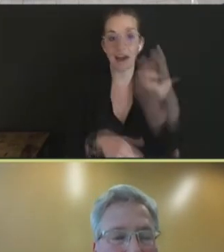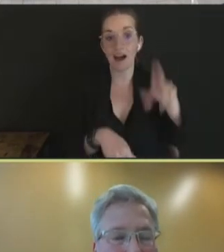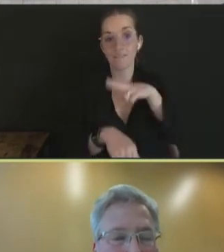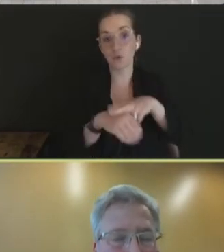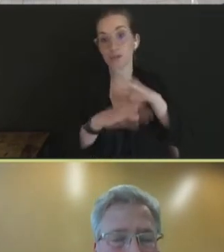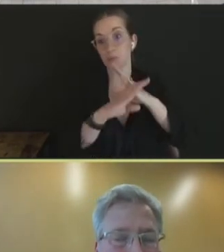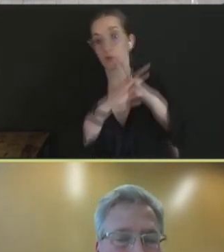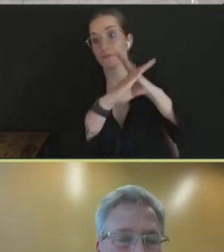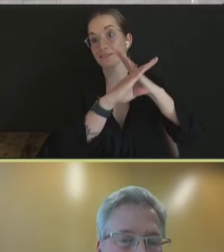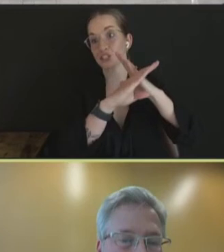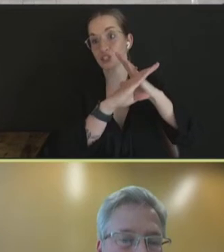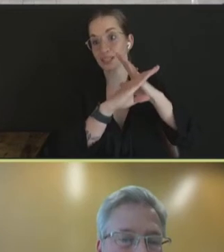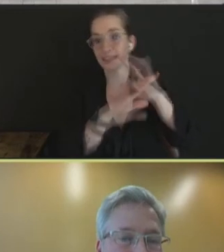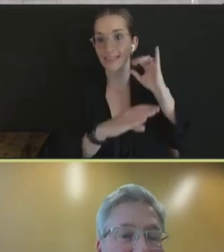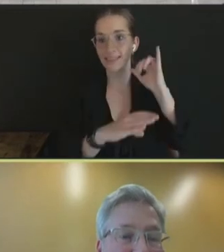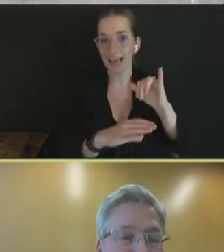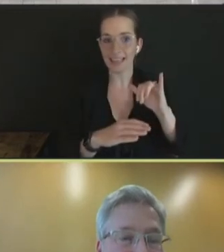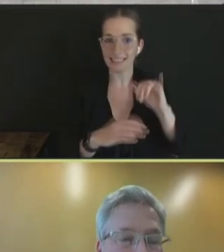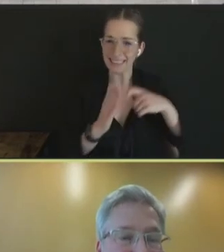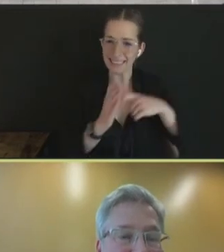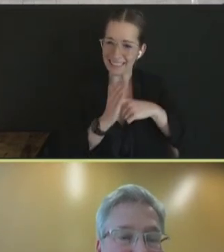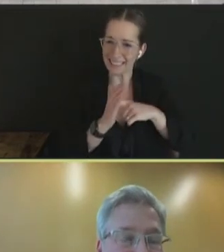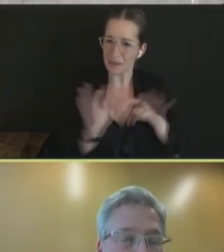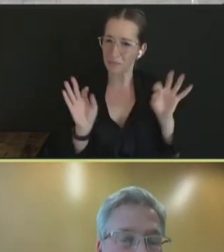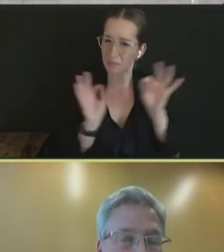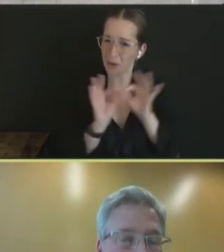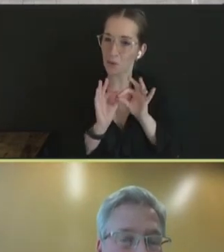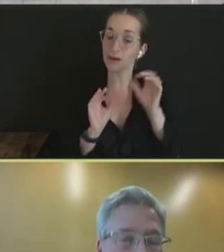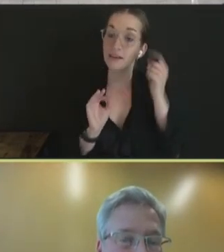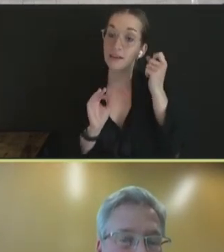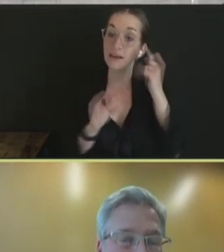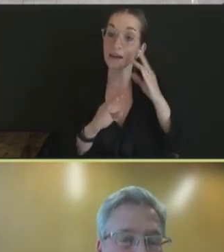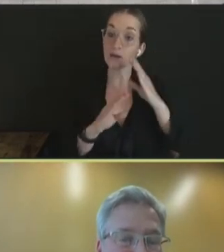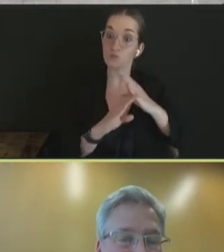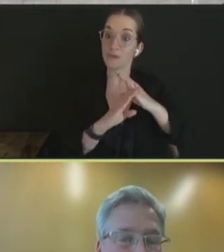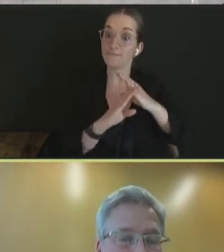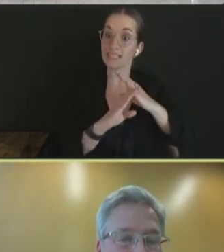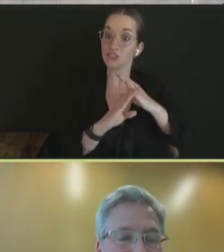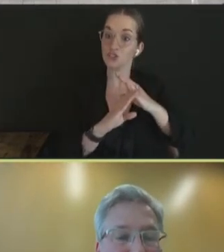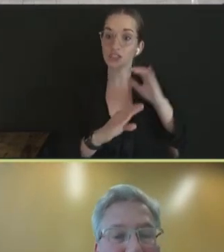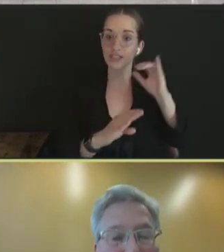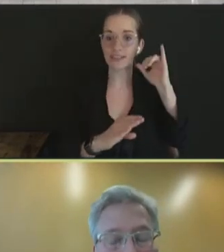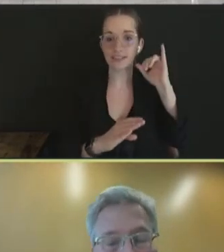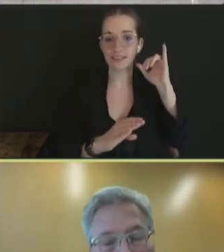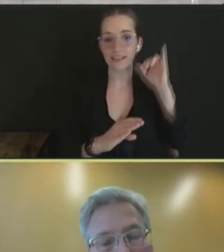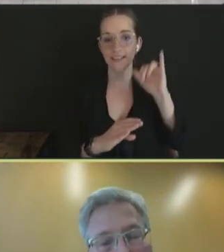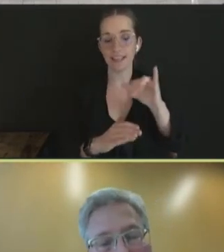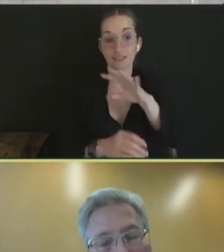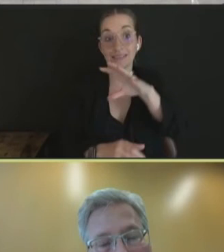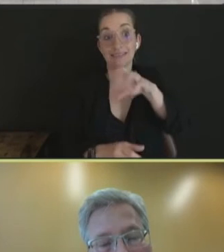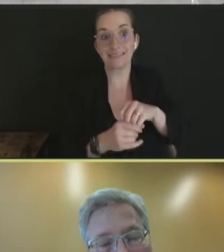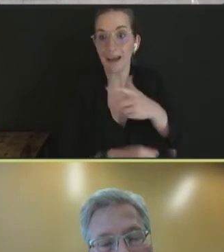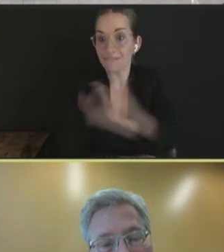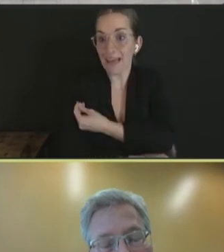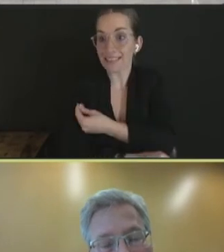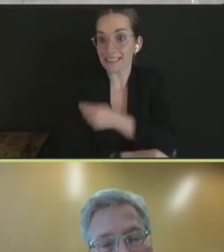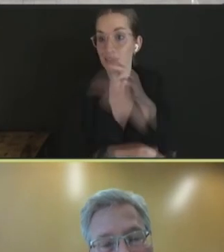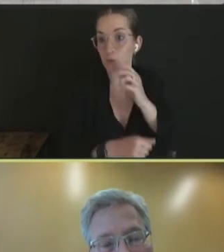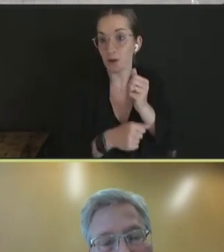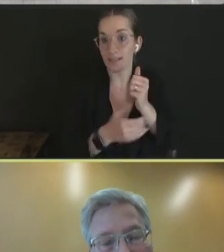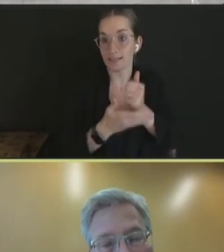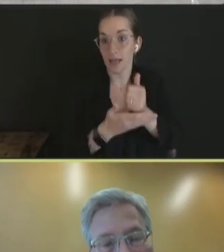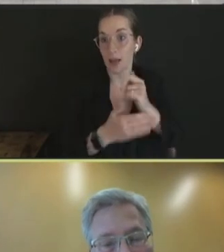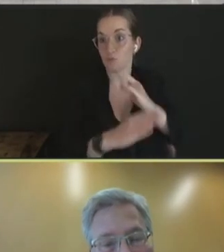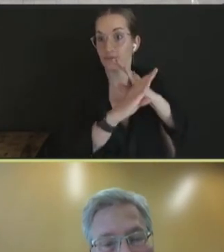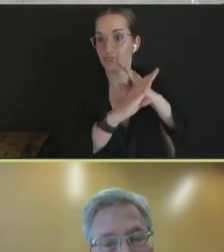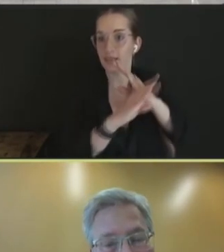factor here. And there is prevention in vaccines itself, but also what can happen